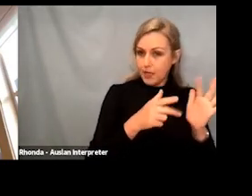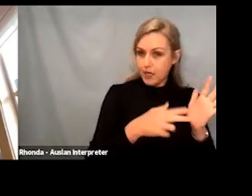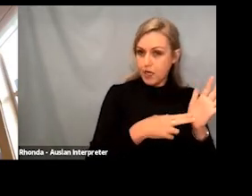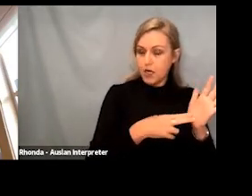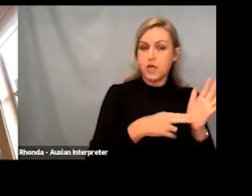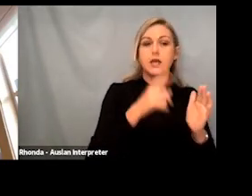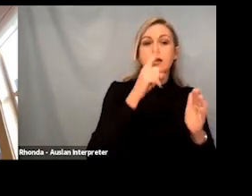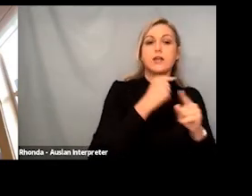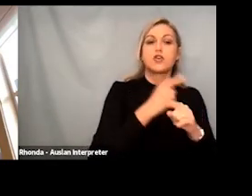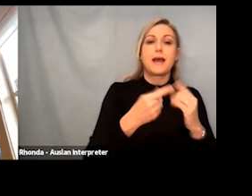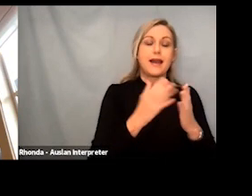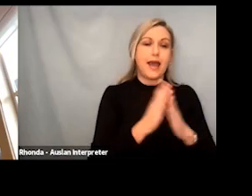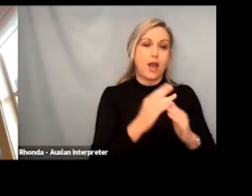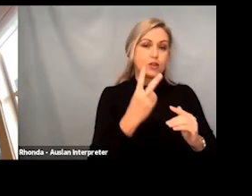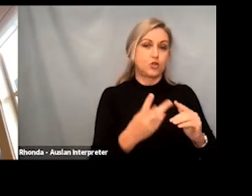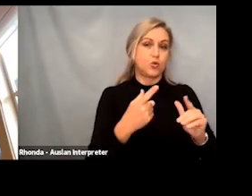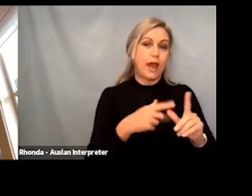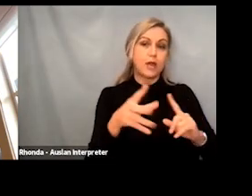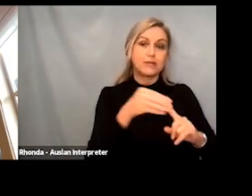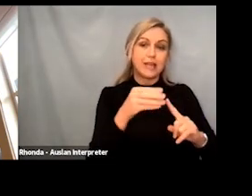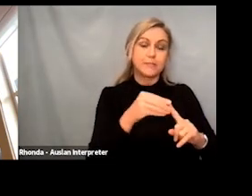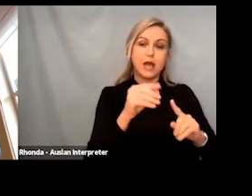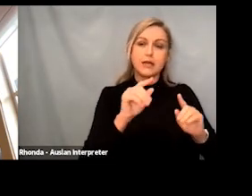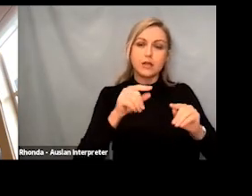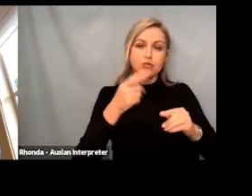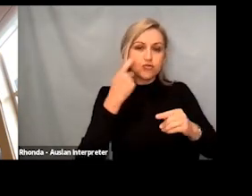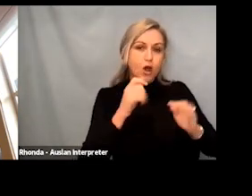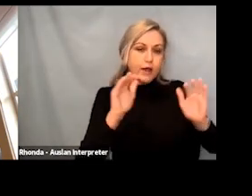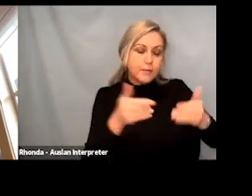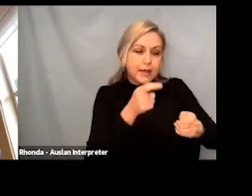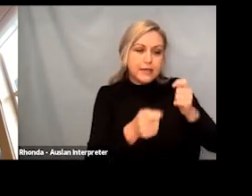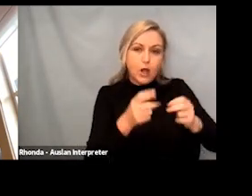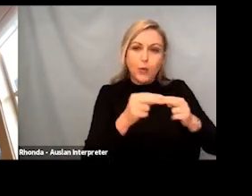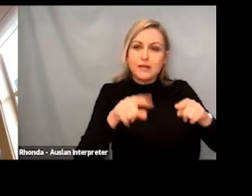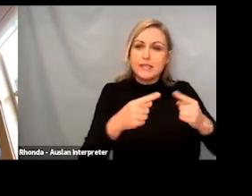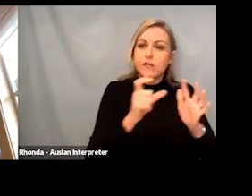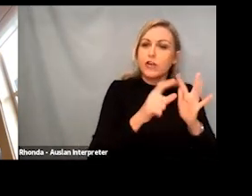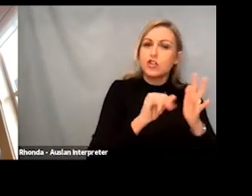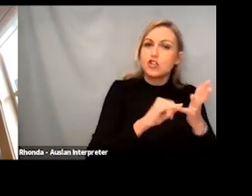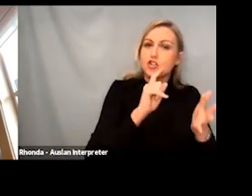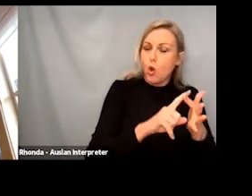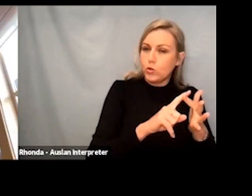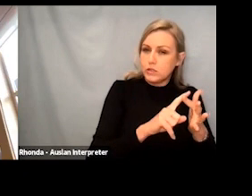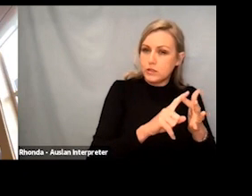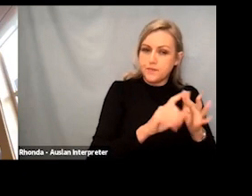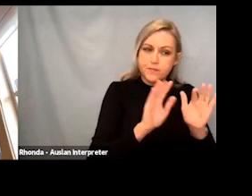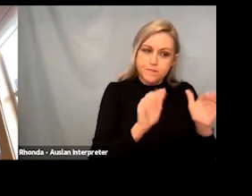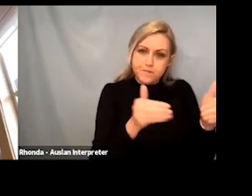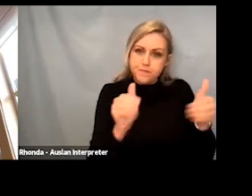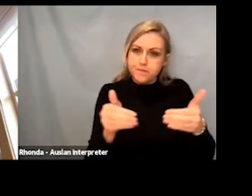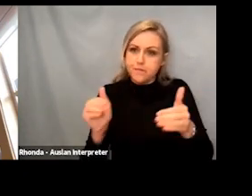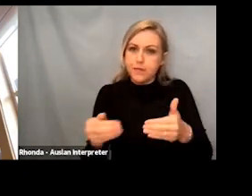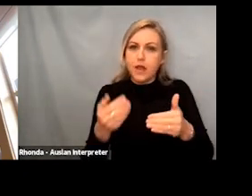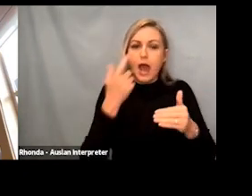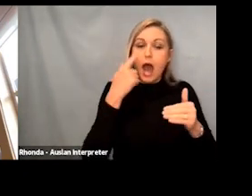2A receptors by those different dosages of psilocybin. And what we see when we look at this